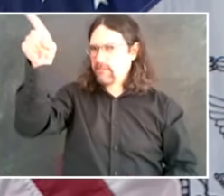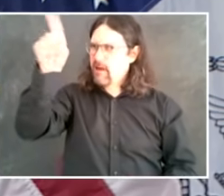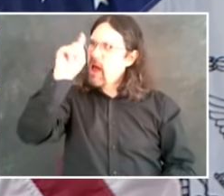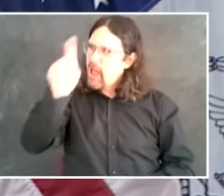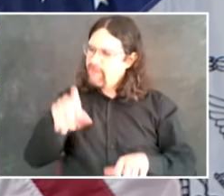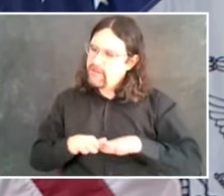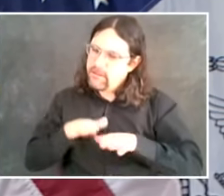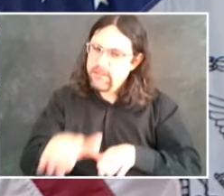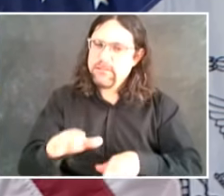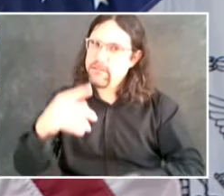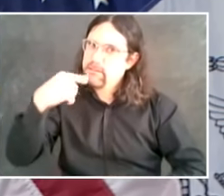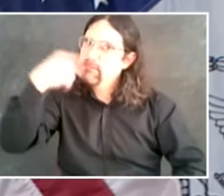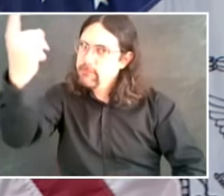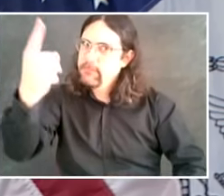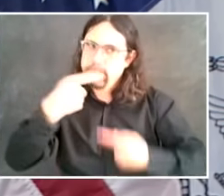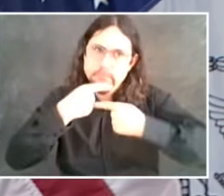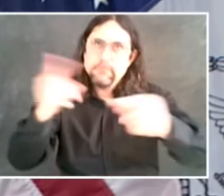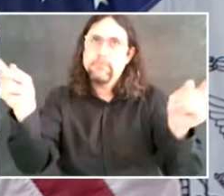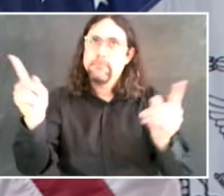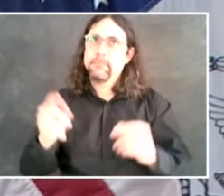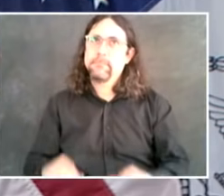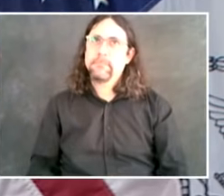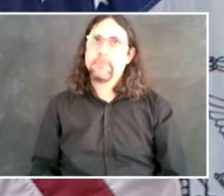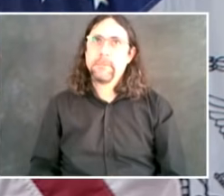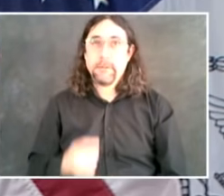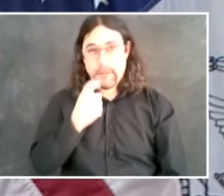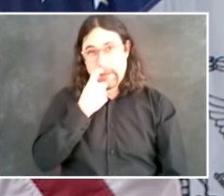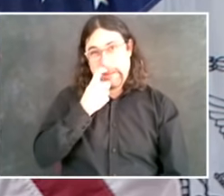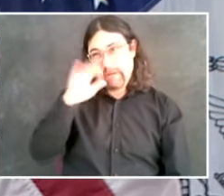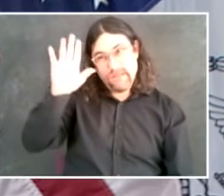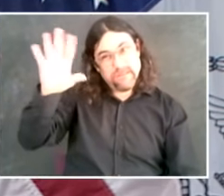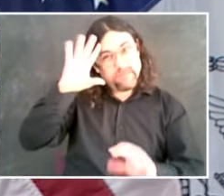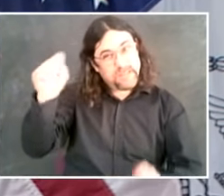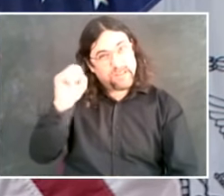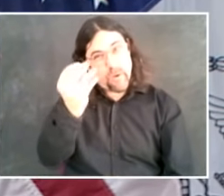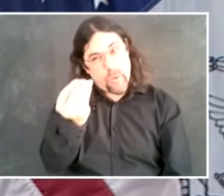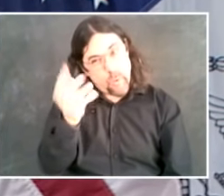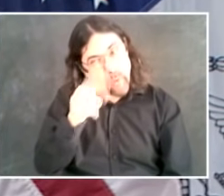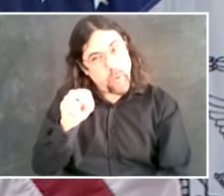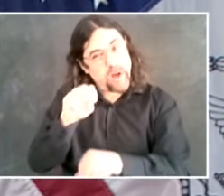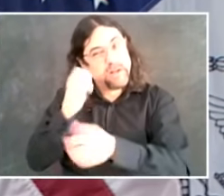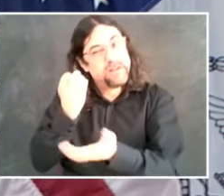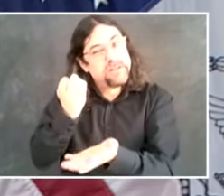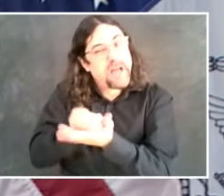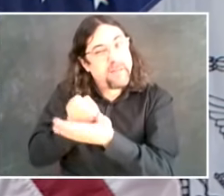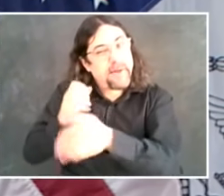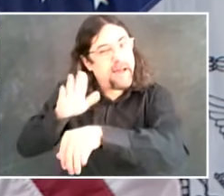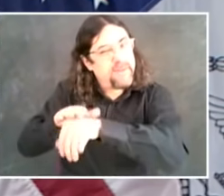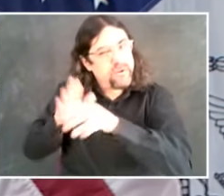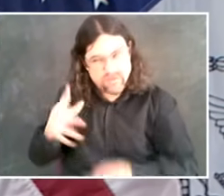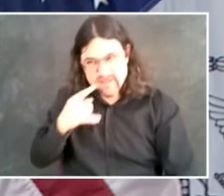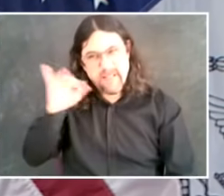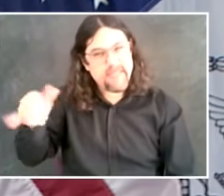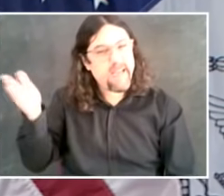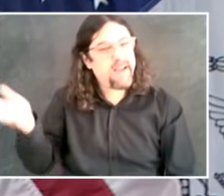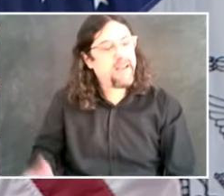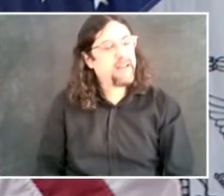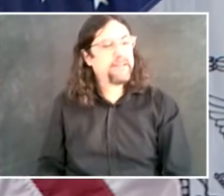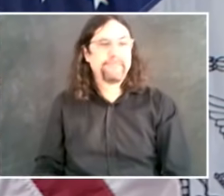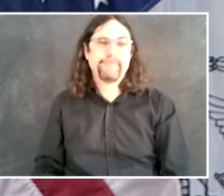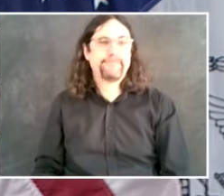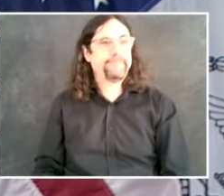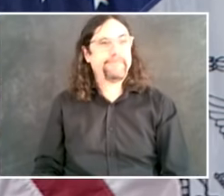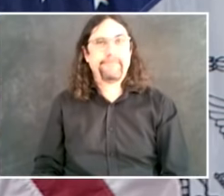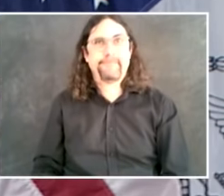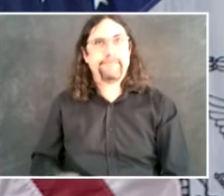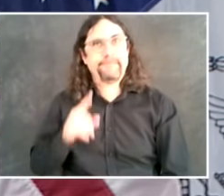in the Congress, intense effort is going on to create a stimulus. Why? Because what's happening in cities and states all over the